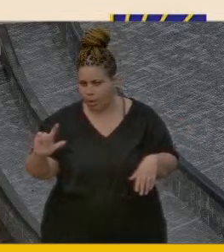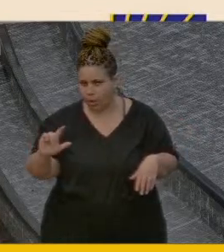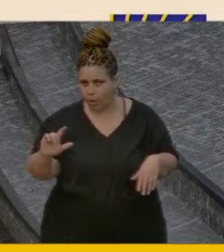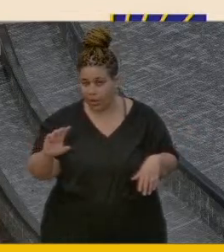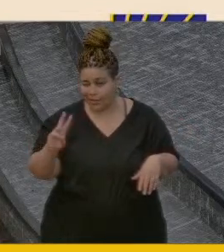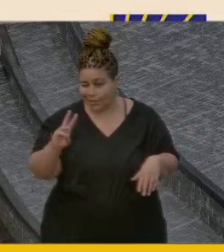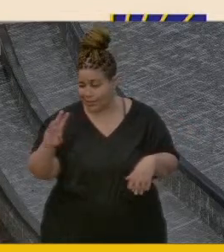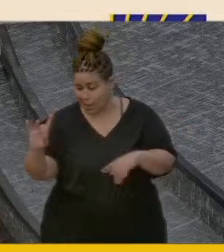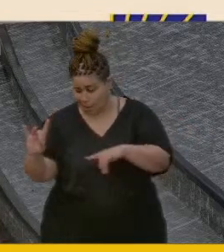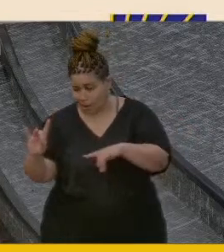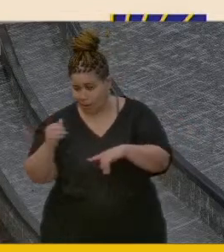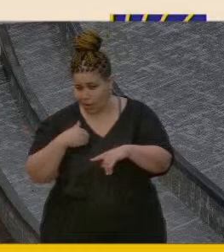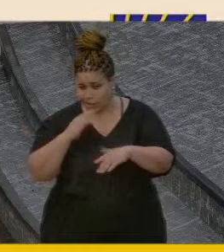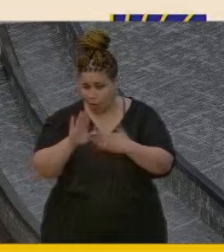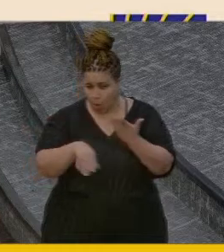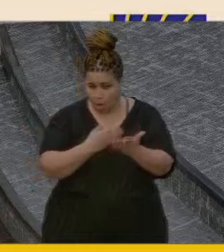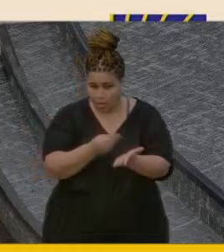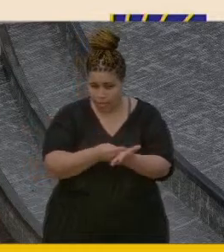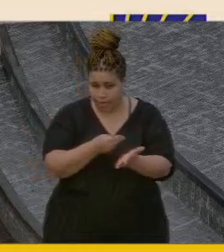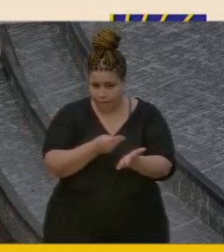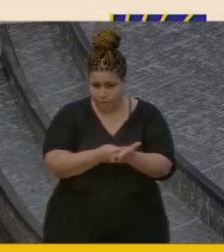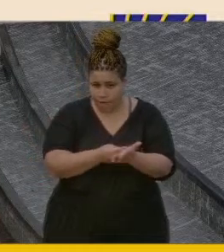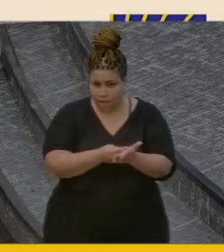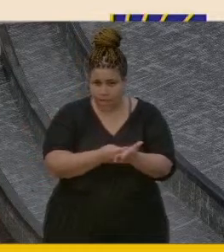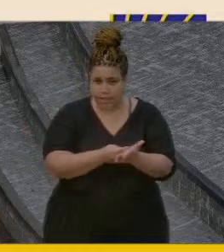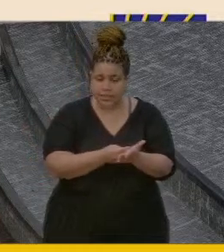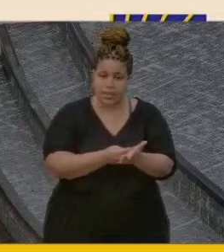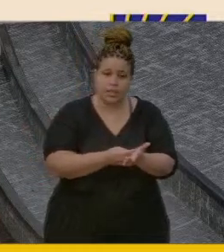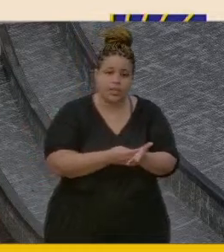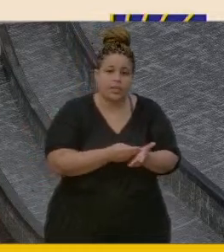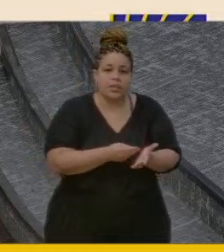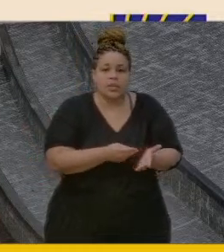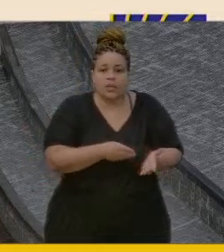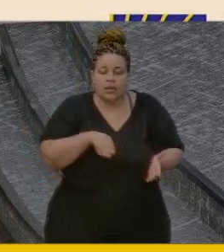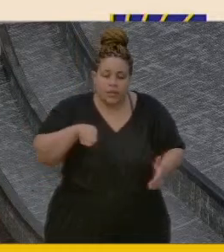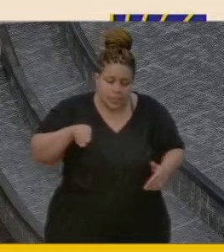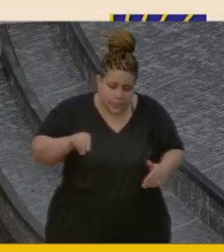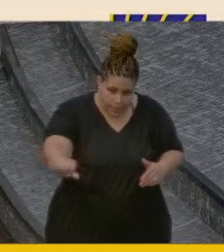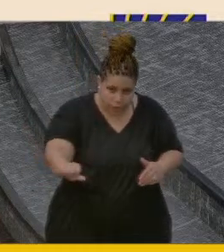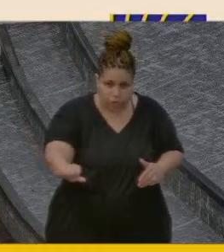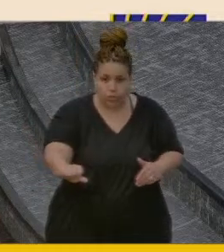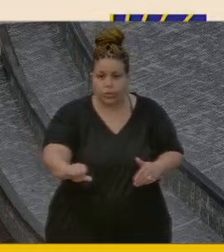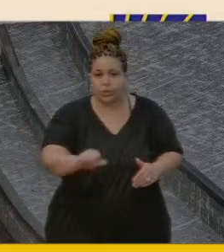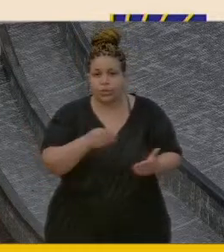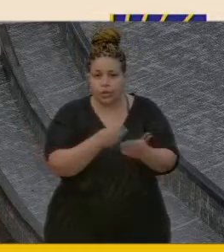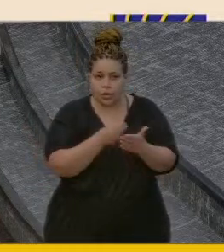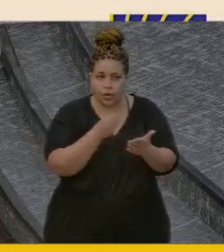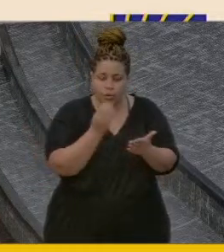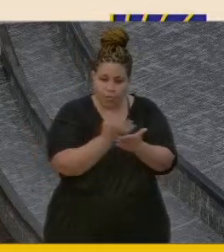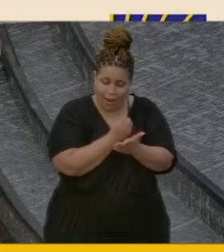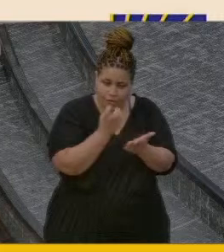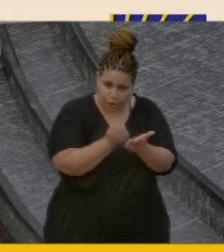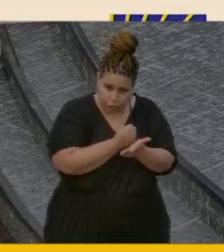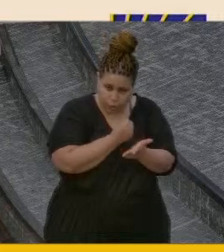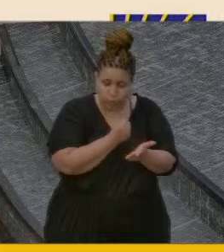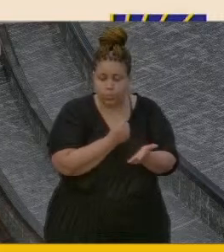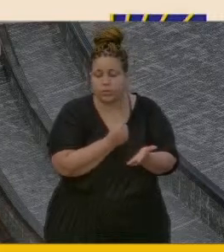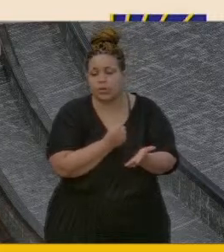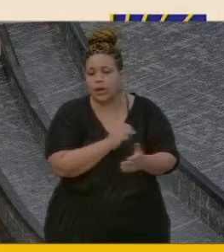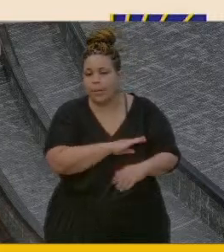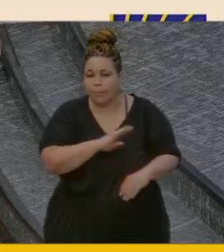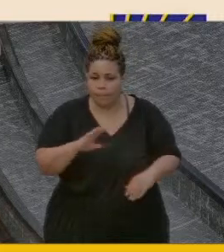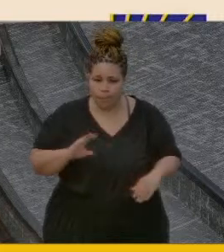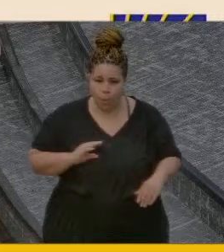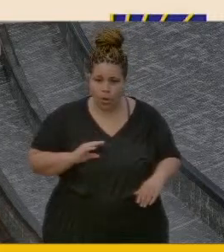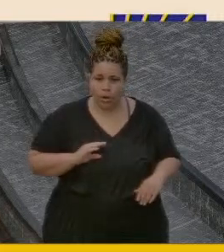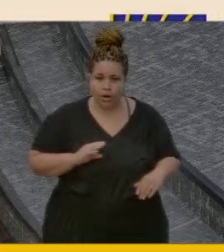all of the funds, just the revenues and expenditures as of May 2022. Board member travel, as of May,